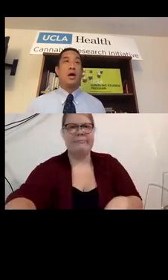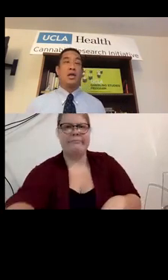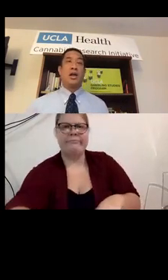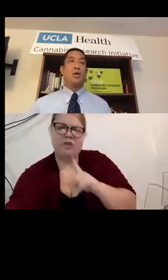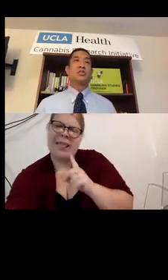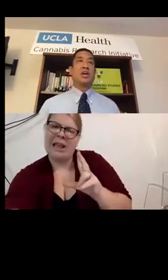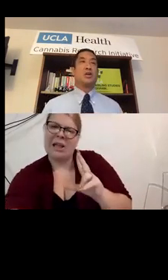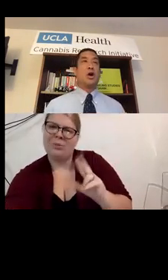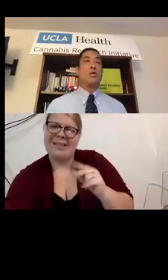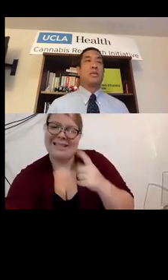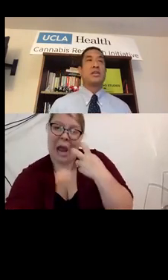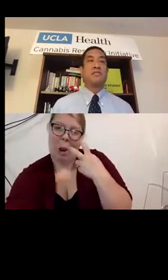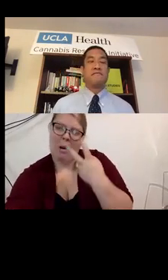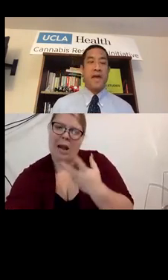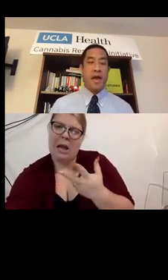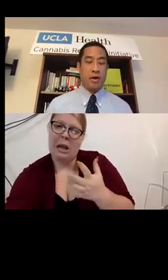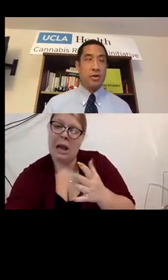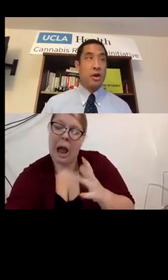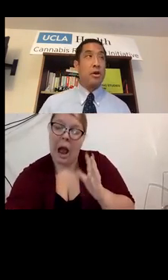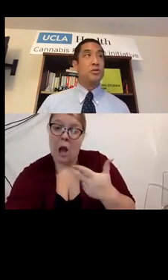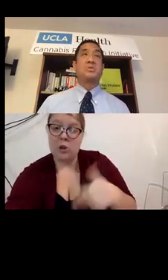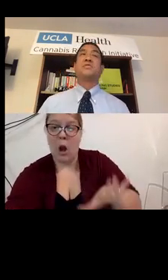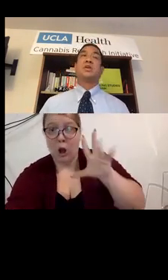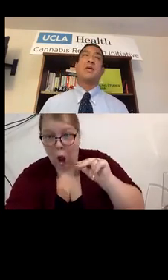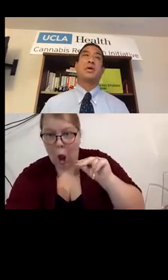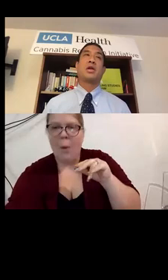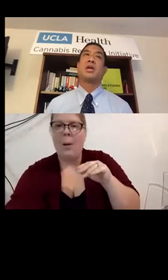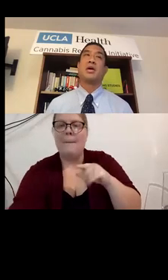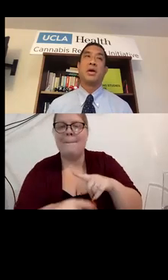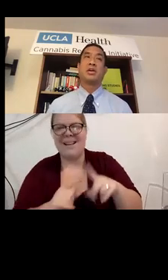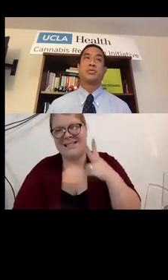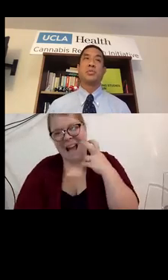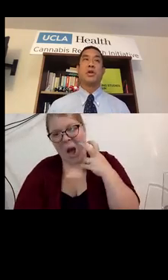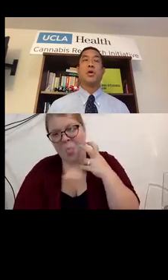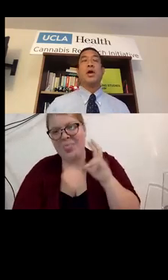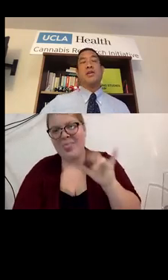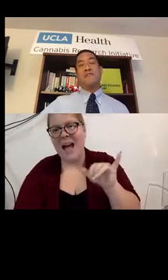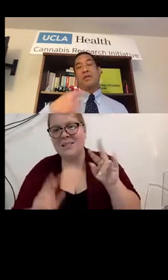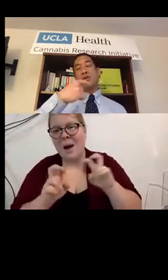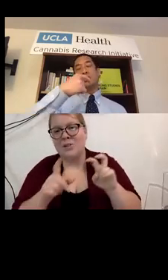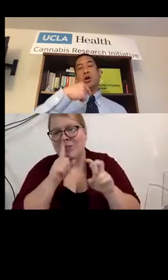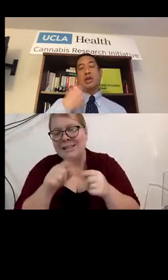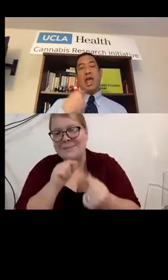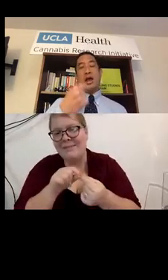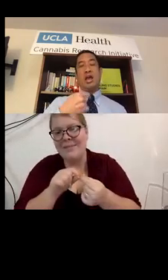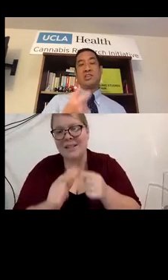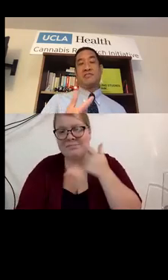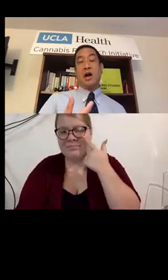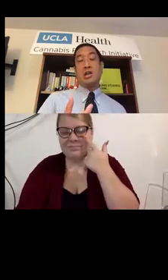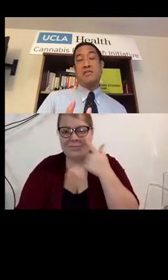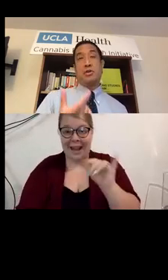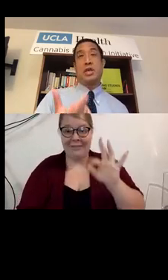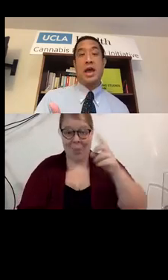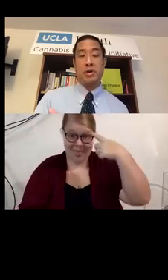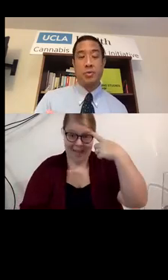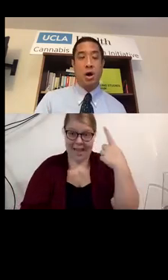mean, I don't want to say no, but that's a very narrow and specific topic, and my guess would be no. In fact, when you just look at NIH